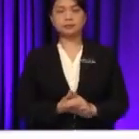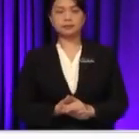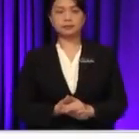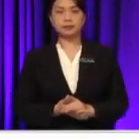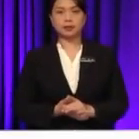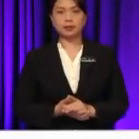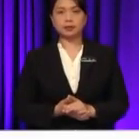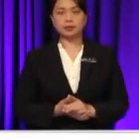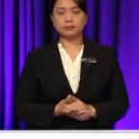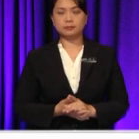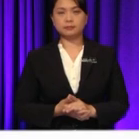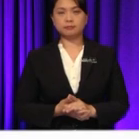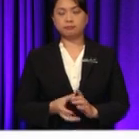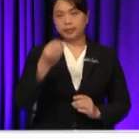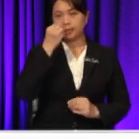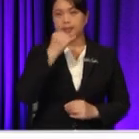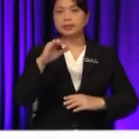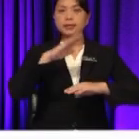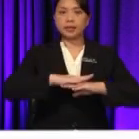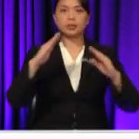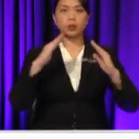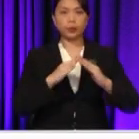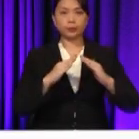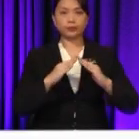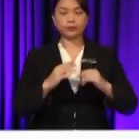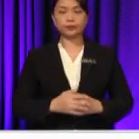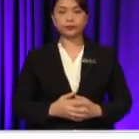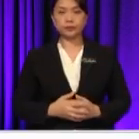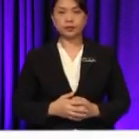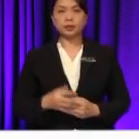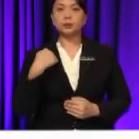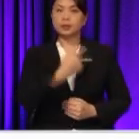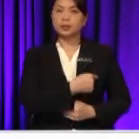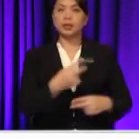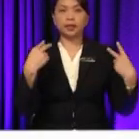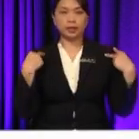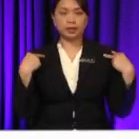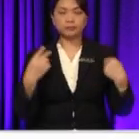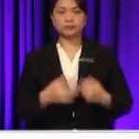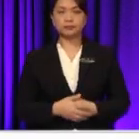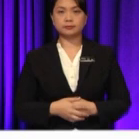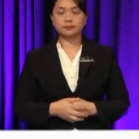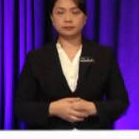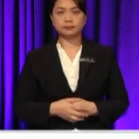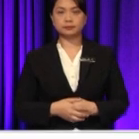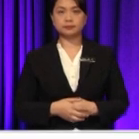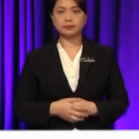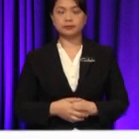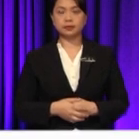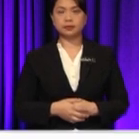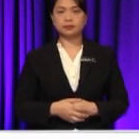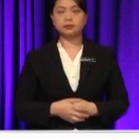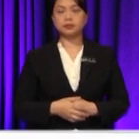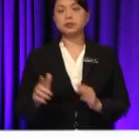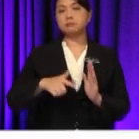home. Okay? So for the first point of eating at home, we have, okay, it is definitely more